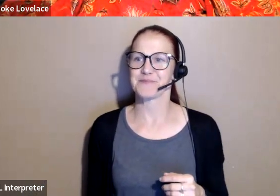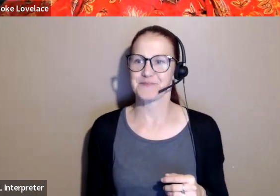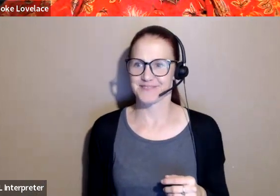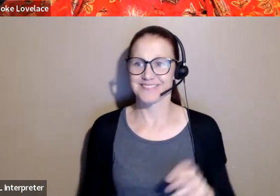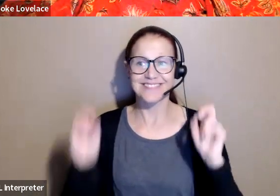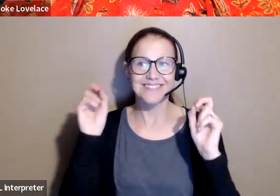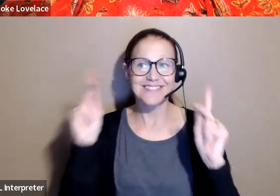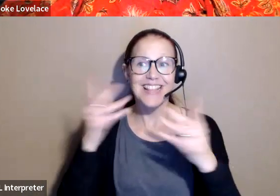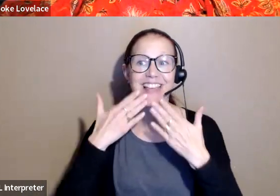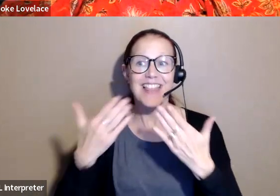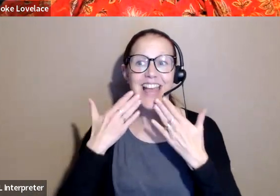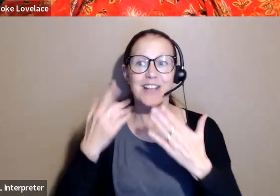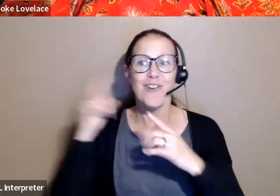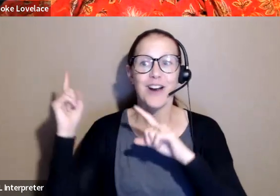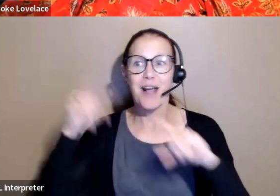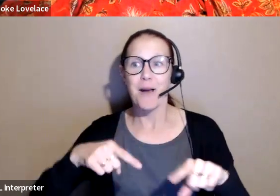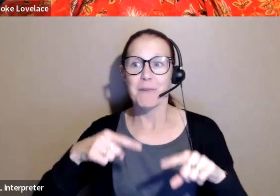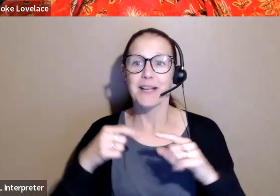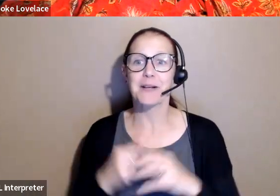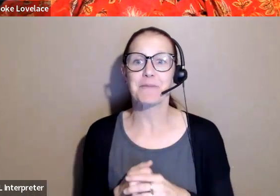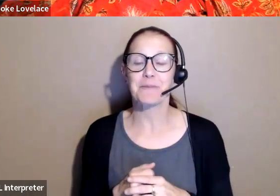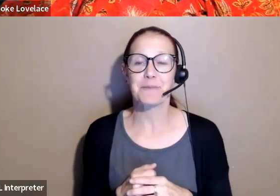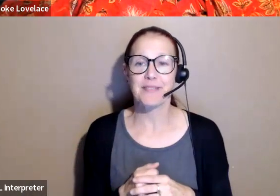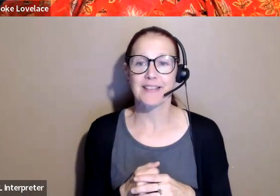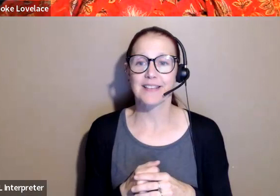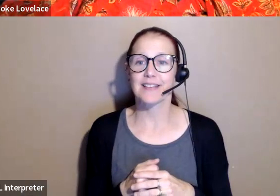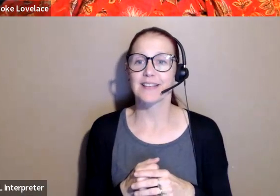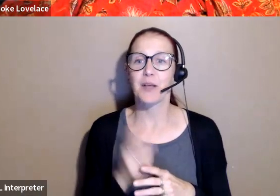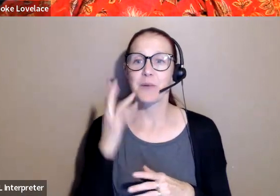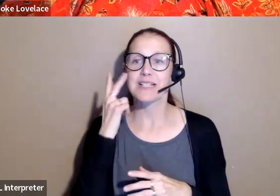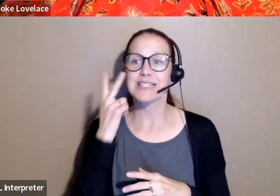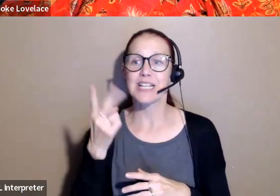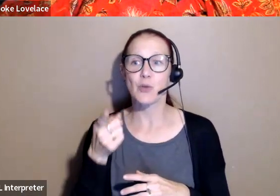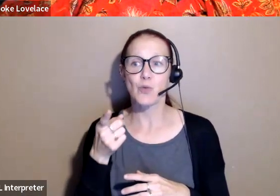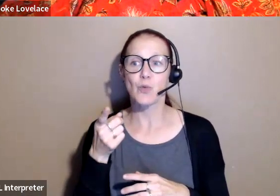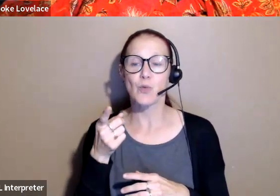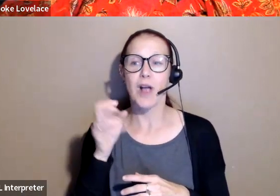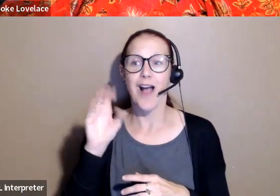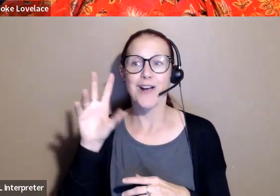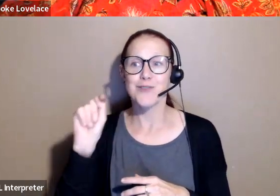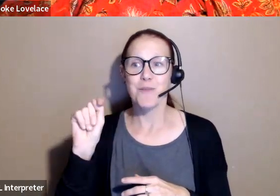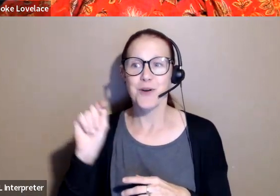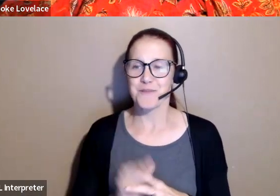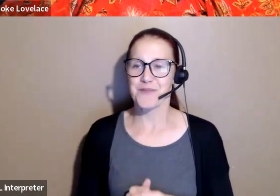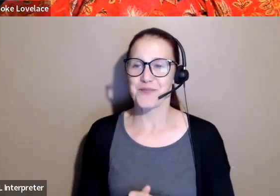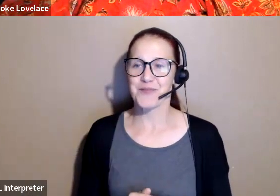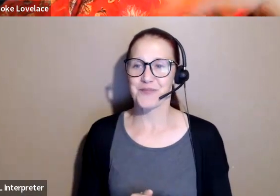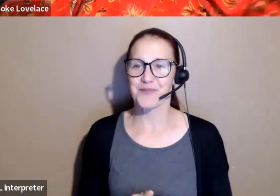All right. Well, thank you guys all for being on, and we'll see you in October.